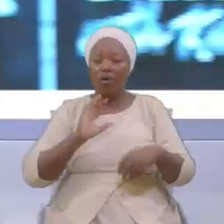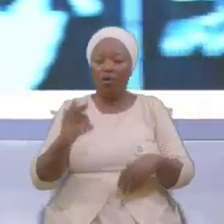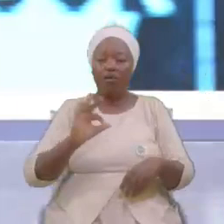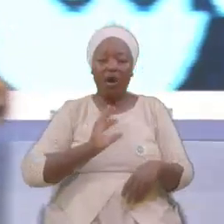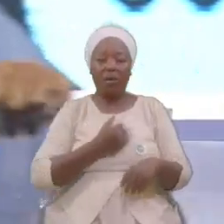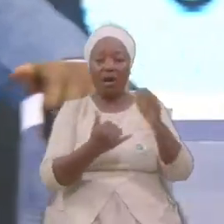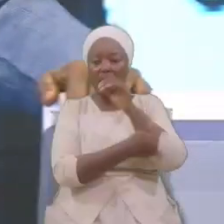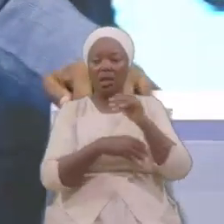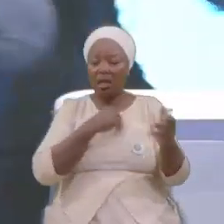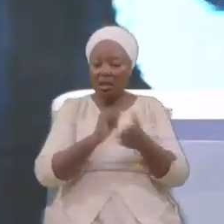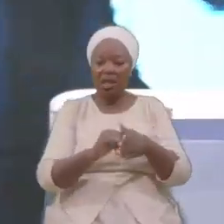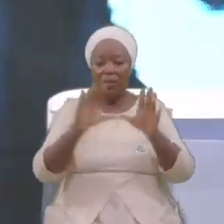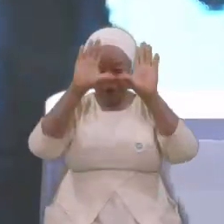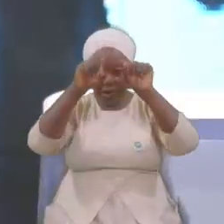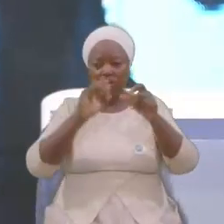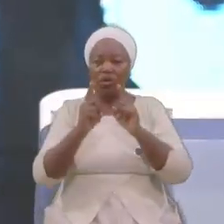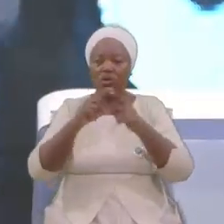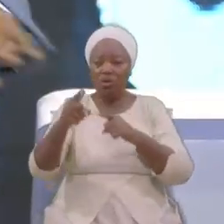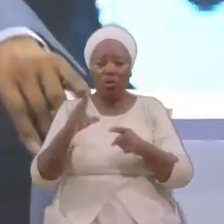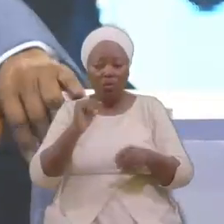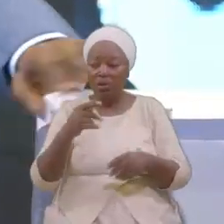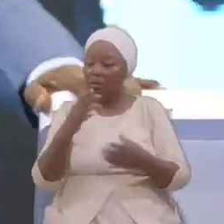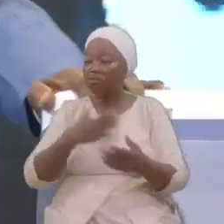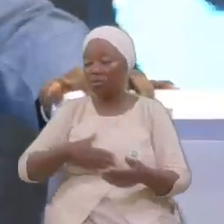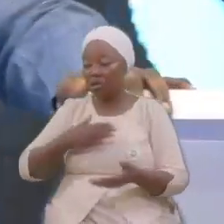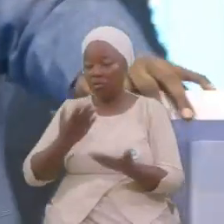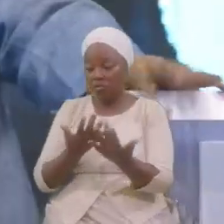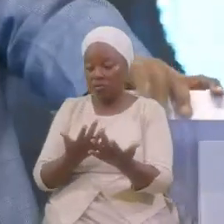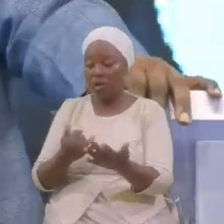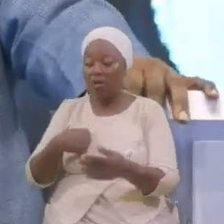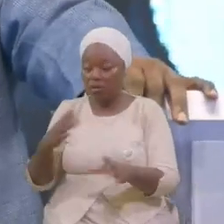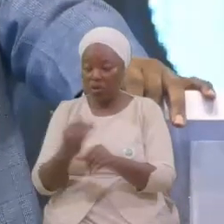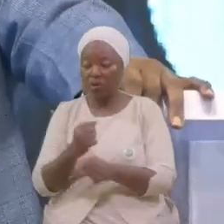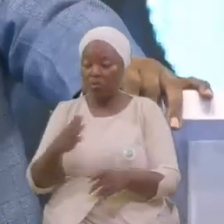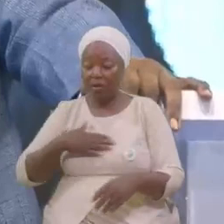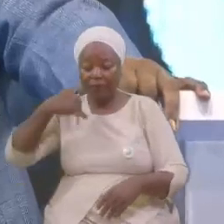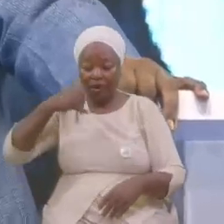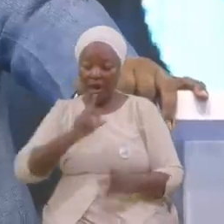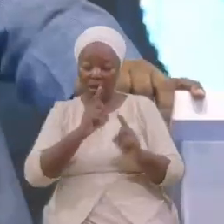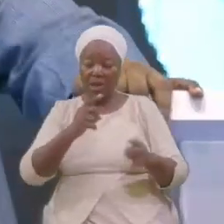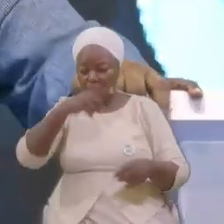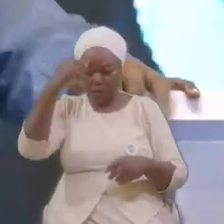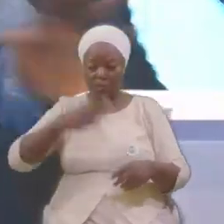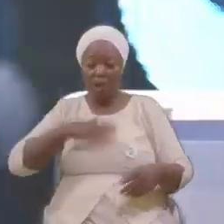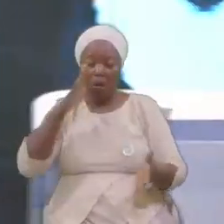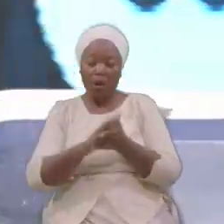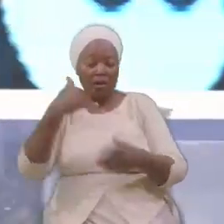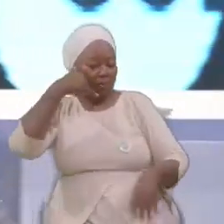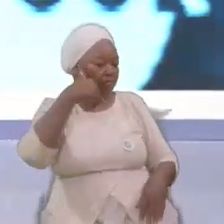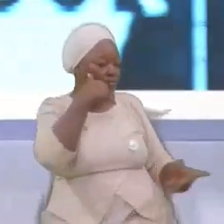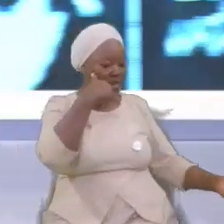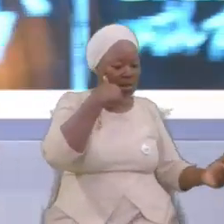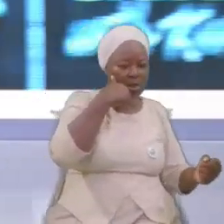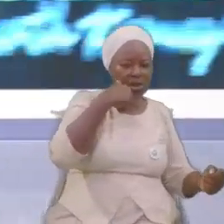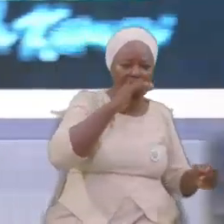you take your phone and, excuse me, Mr. Governor, I need to answer this man. While you are talking to him, in